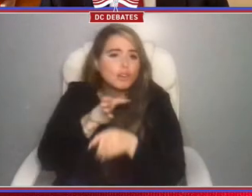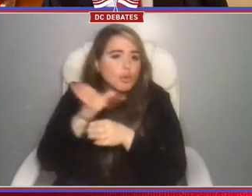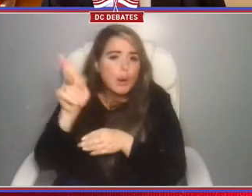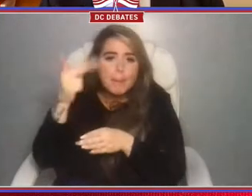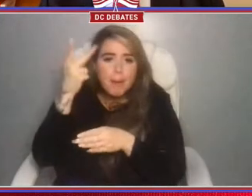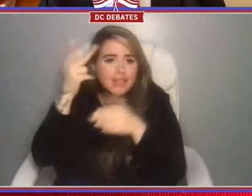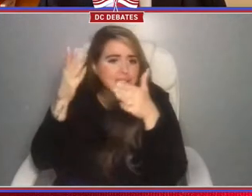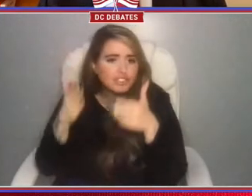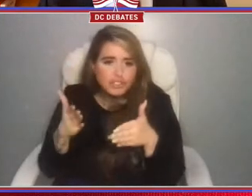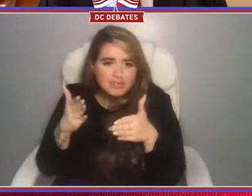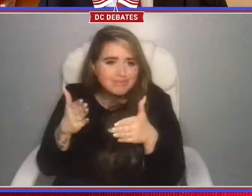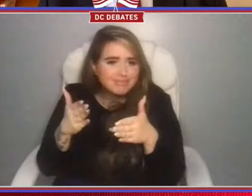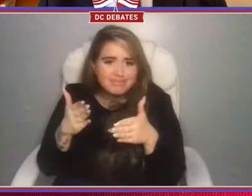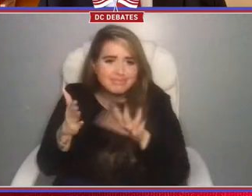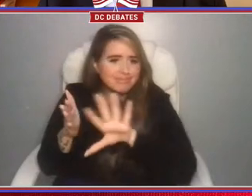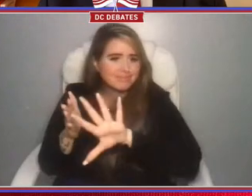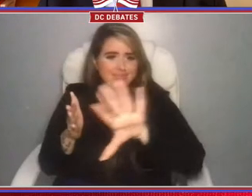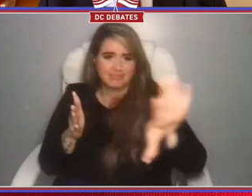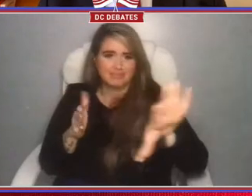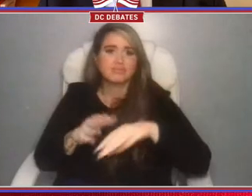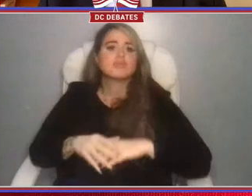you. Thank you, Mr. Butler.